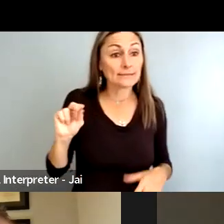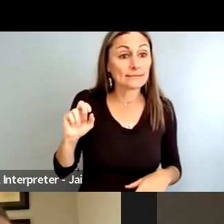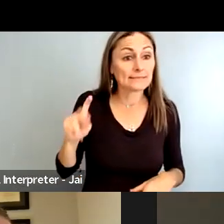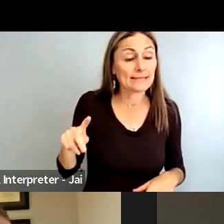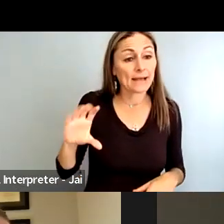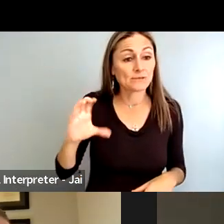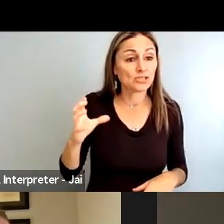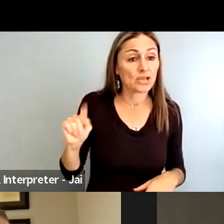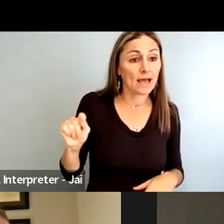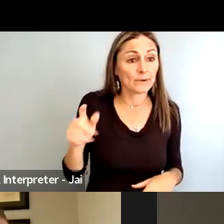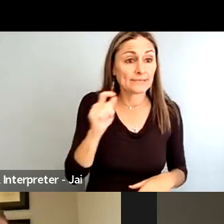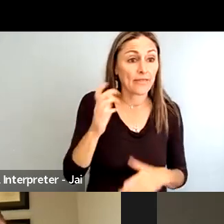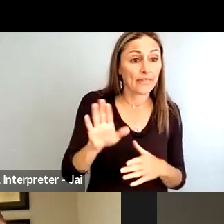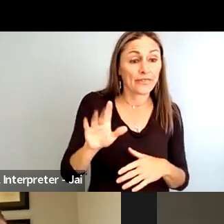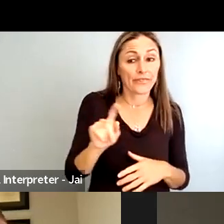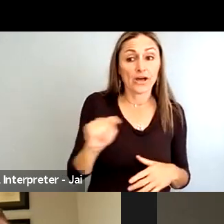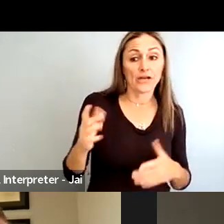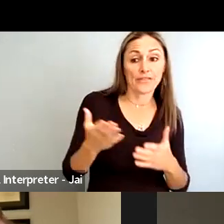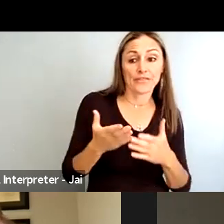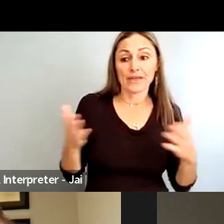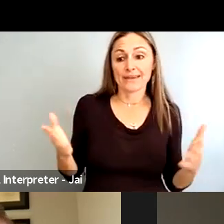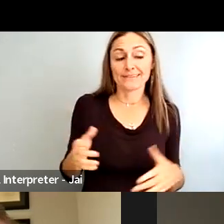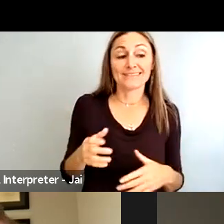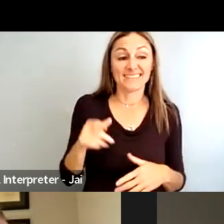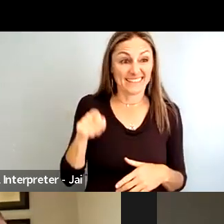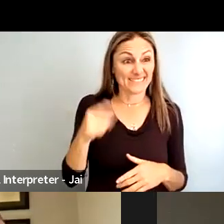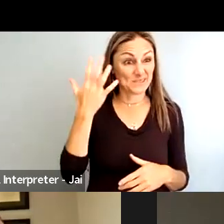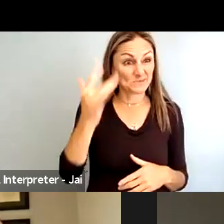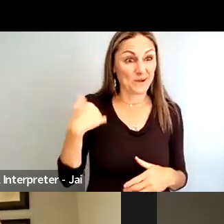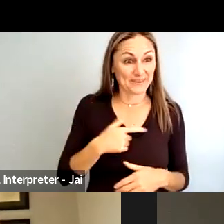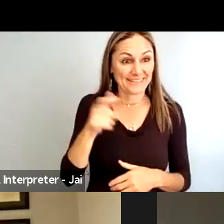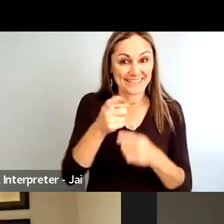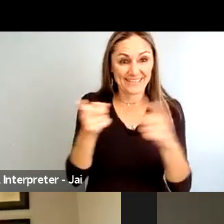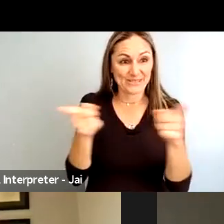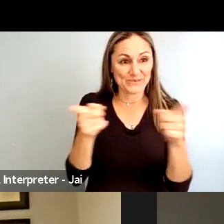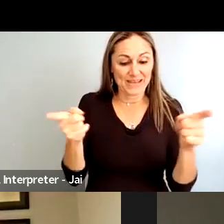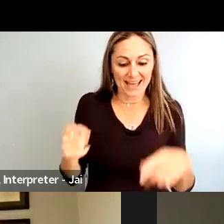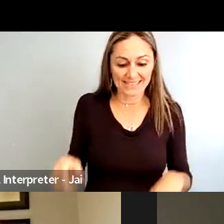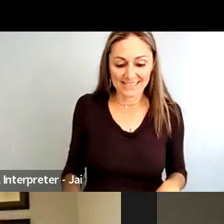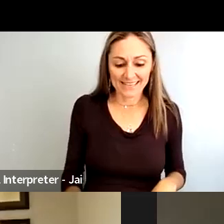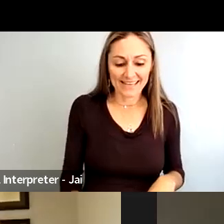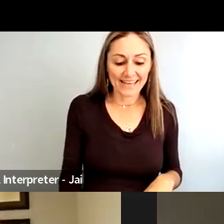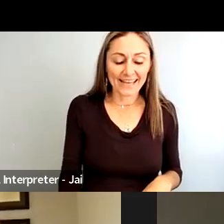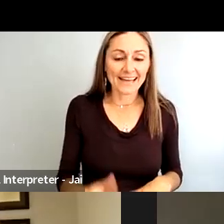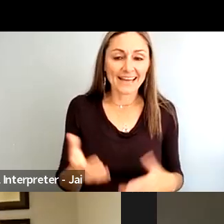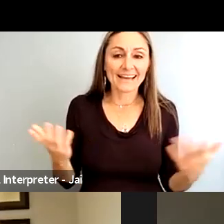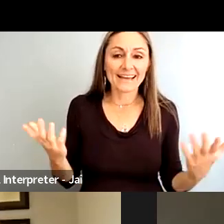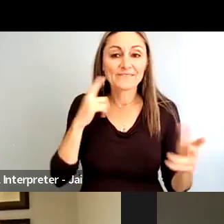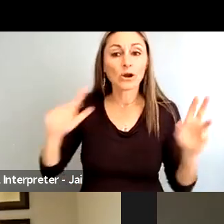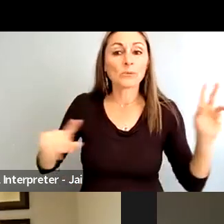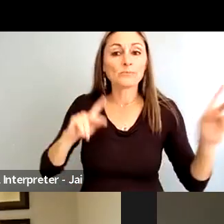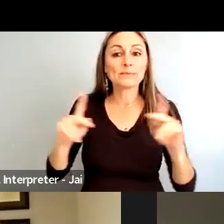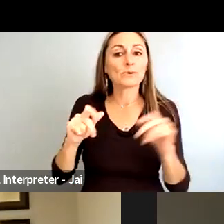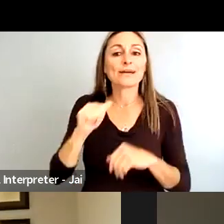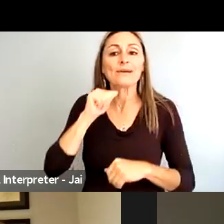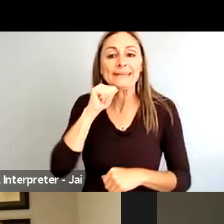the thing, but yeah, not. See, this is why we need you guys. I think it is for like people not in their